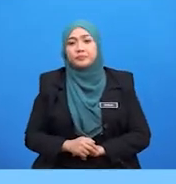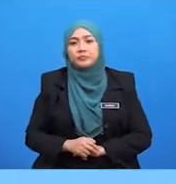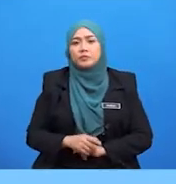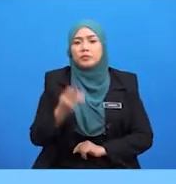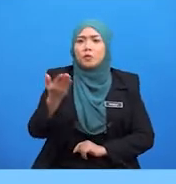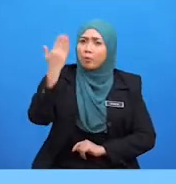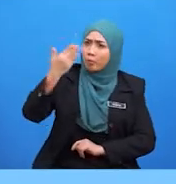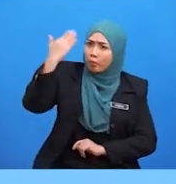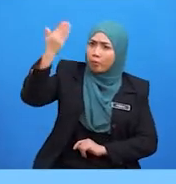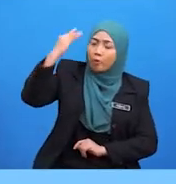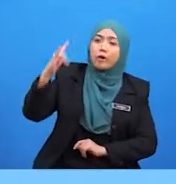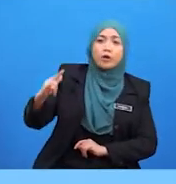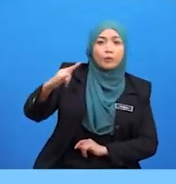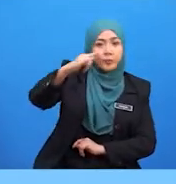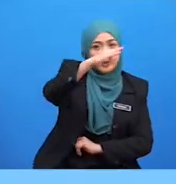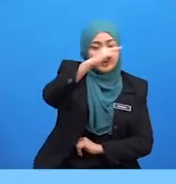old days.